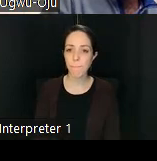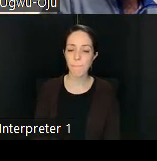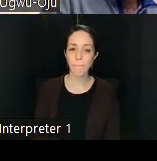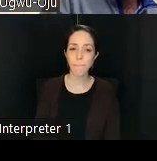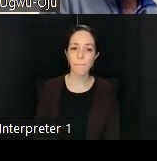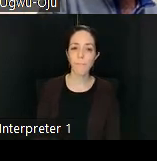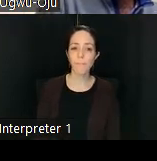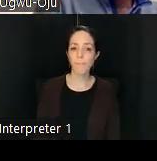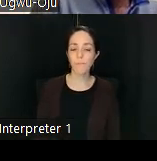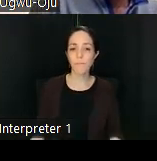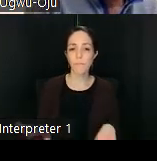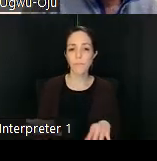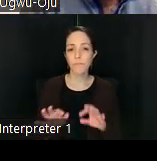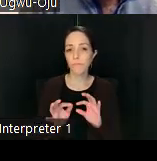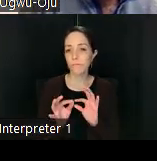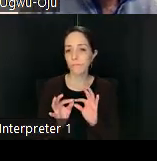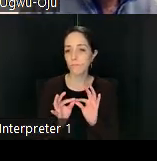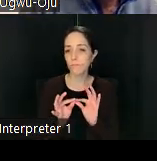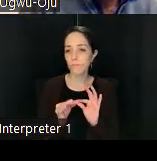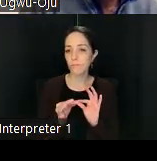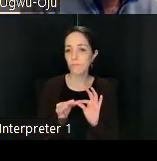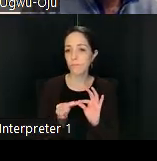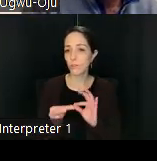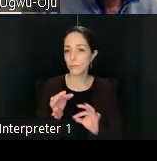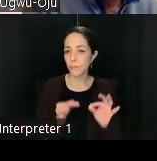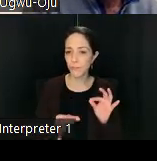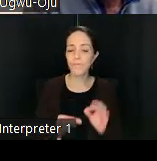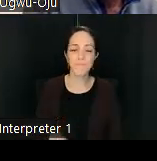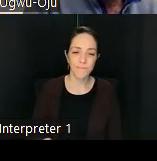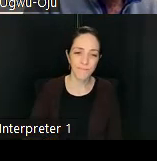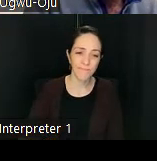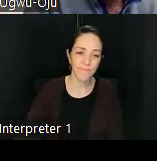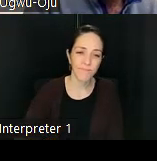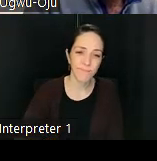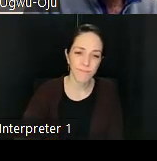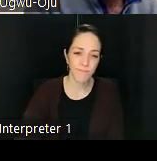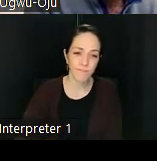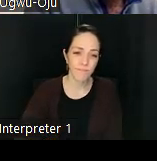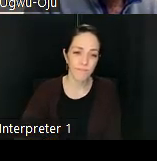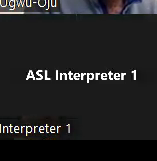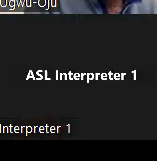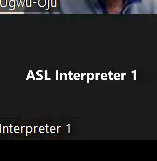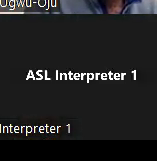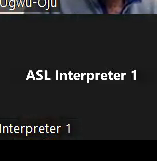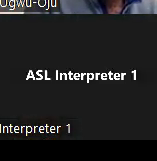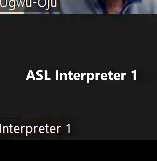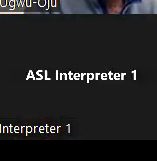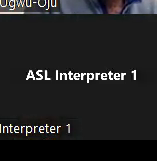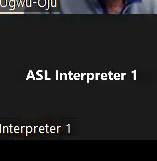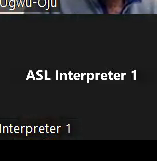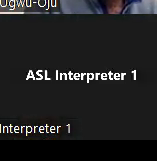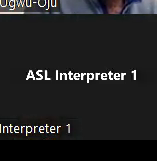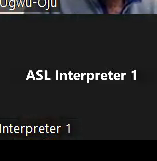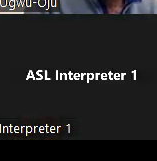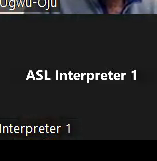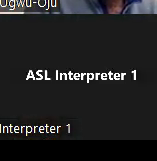Okay, as we move, before we move forward into the next section, I would like to take a few minutes to just give any